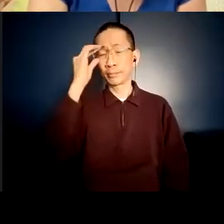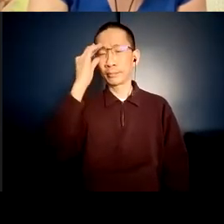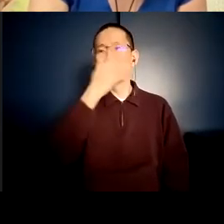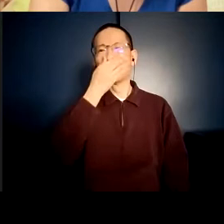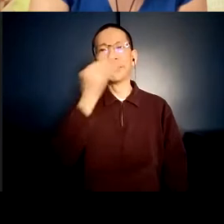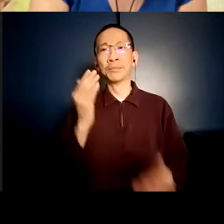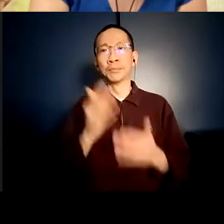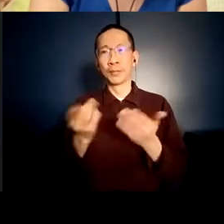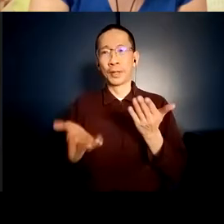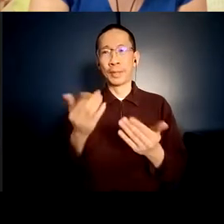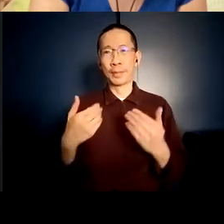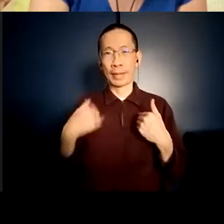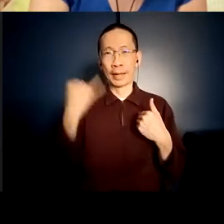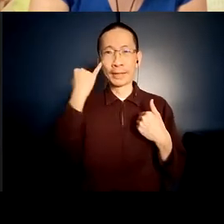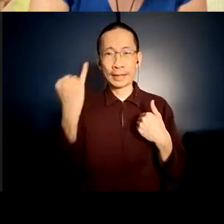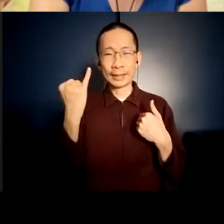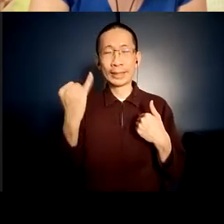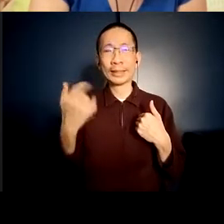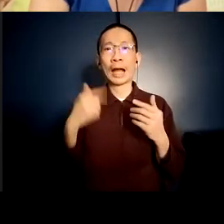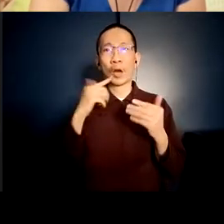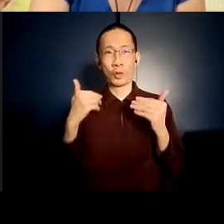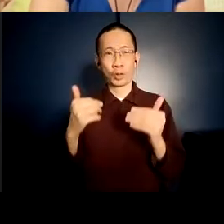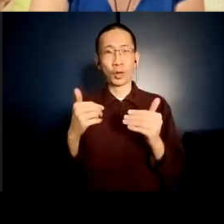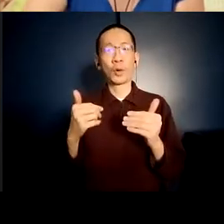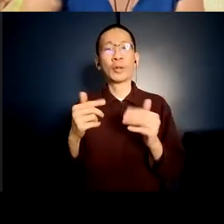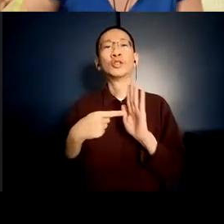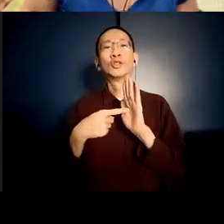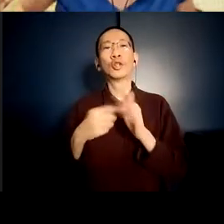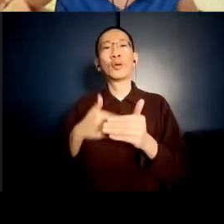Some of you may have an idea in mind, so I'm going to go ahead and turn to the